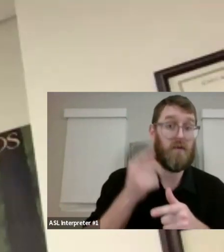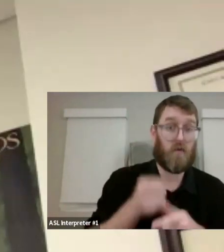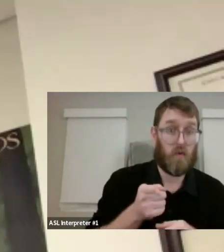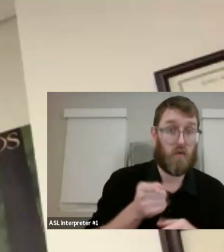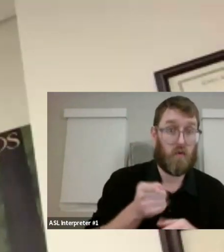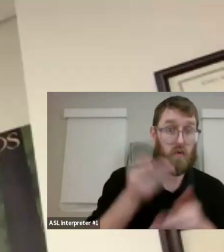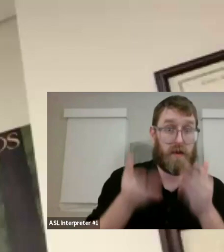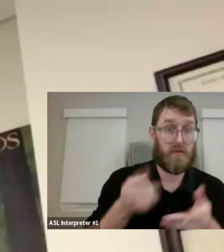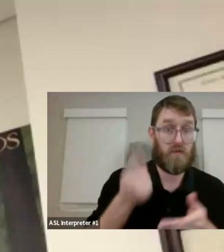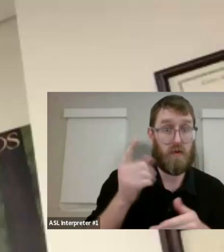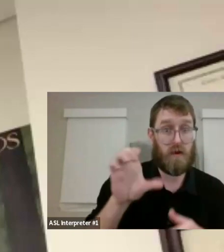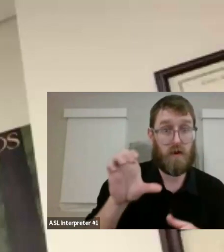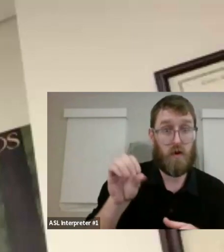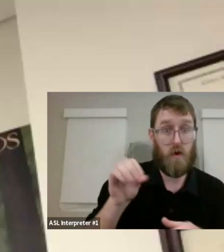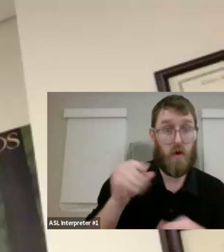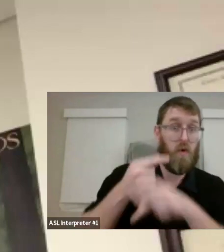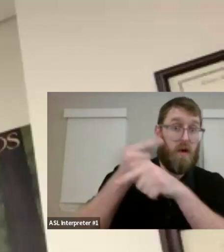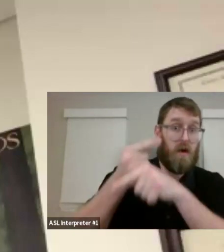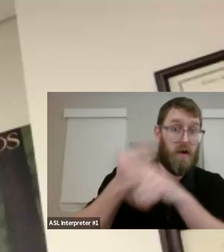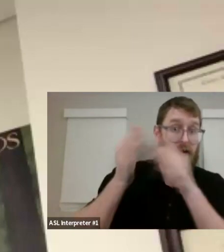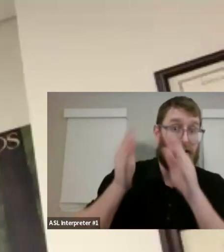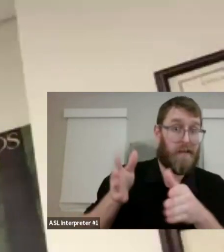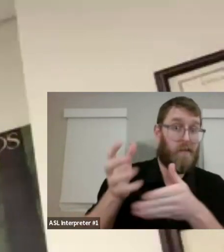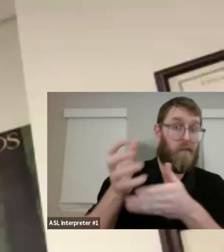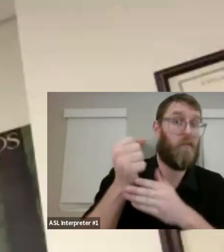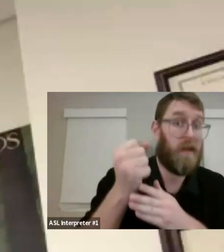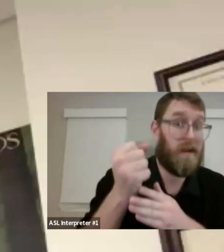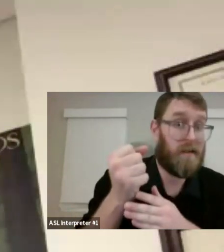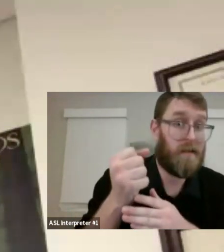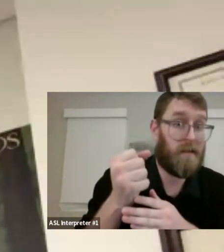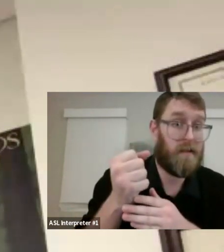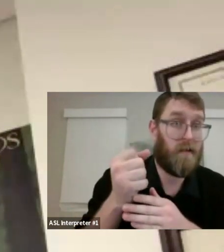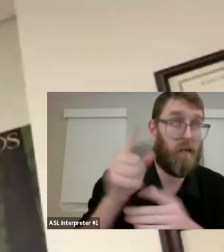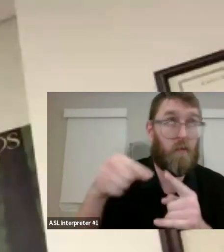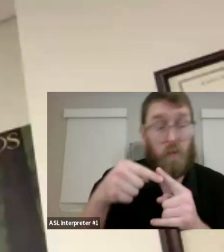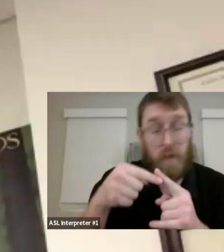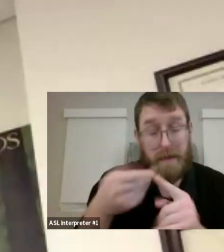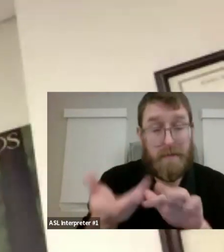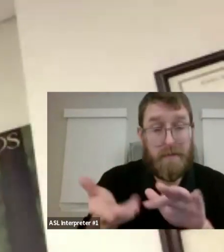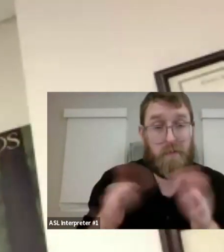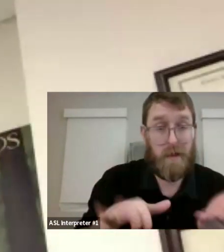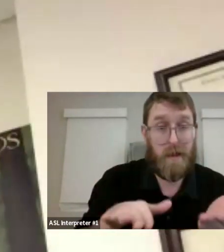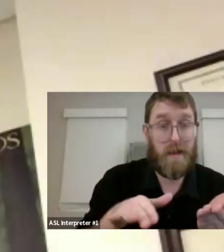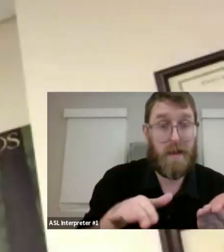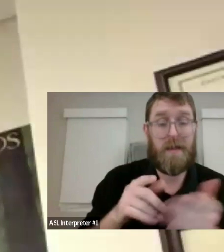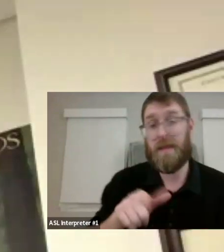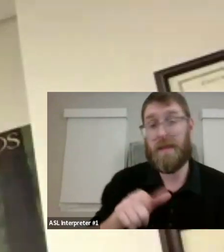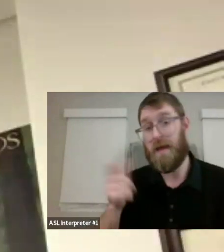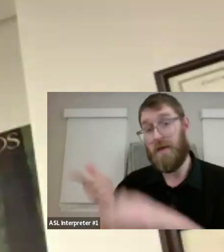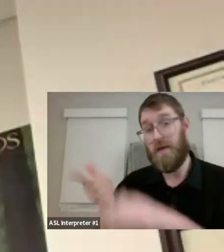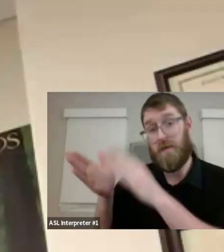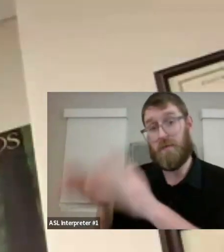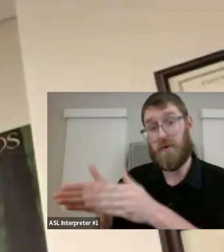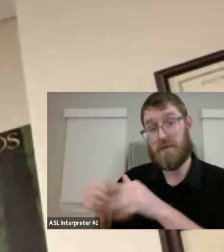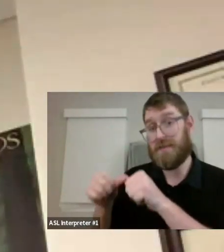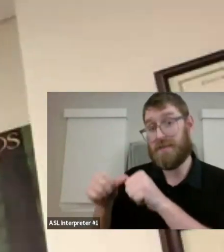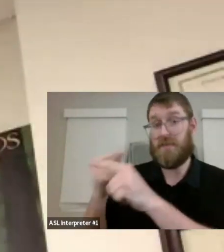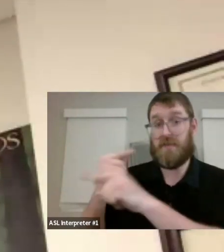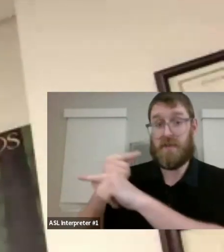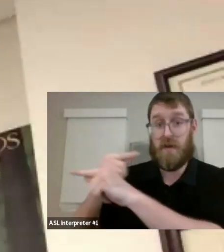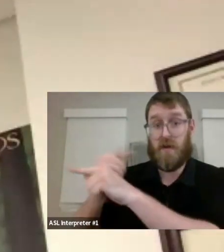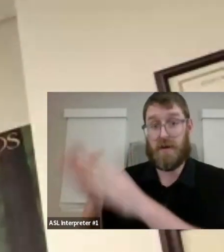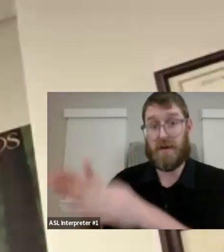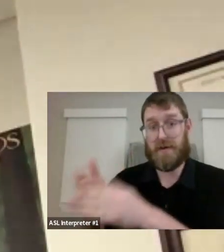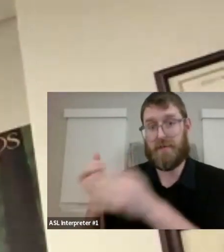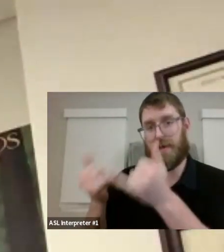co-guardians, win, you pass away, then the other person is just, they're still the guardian, and now they're the